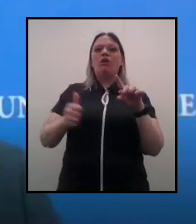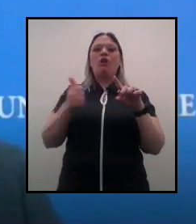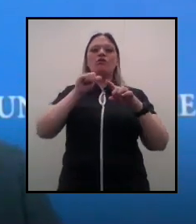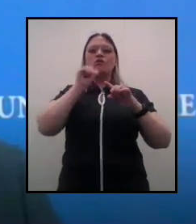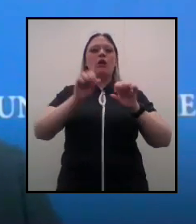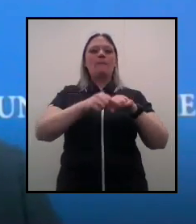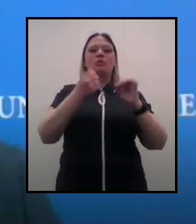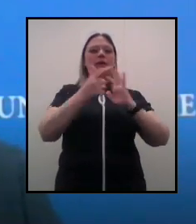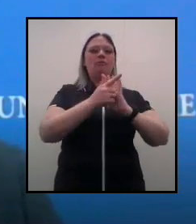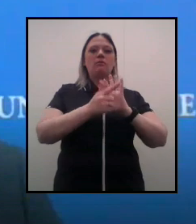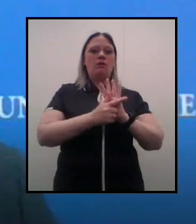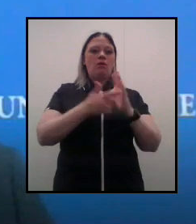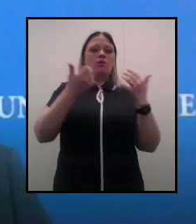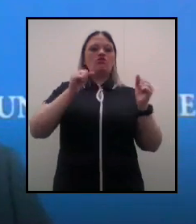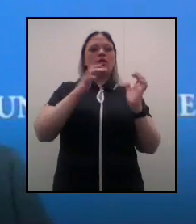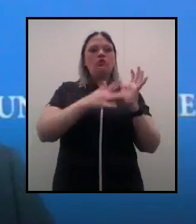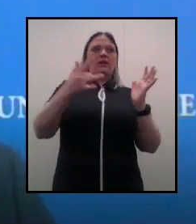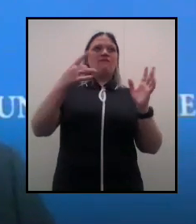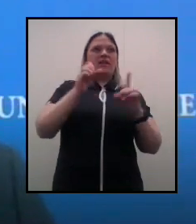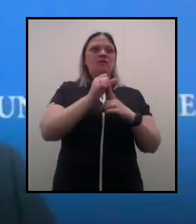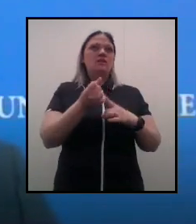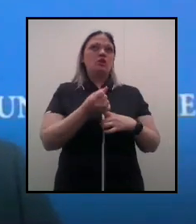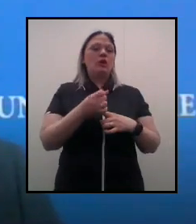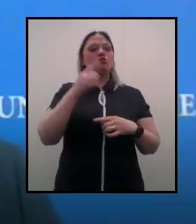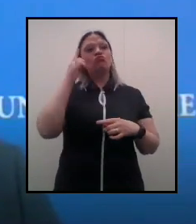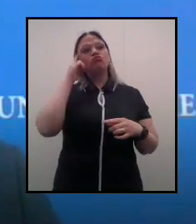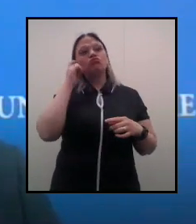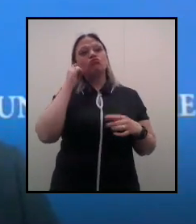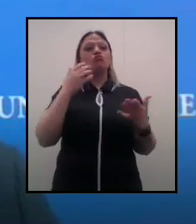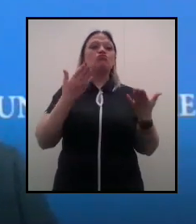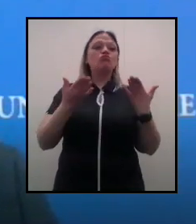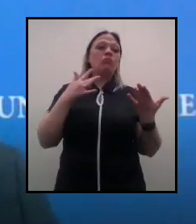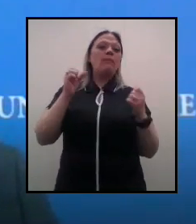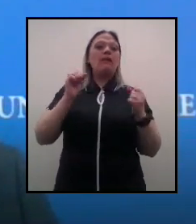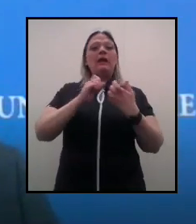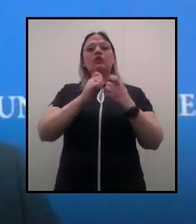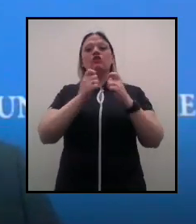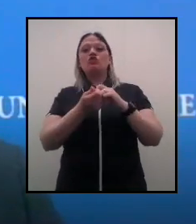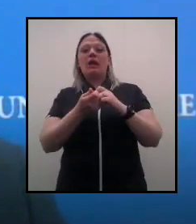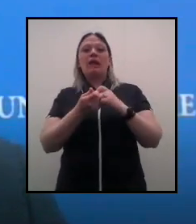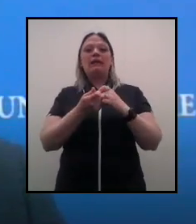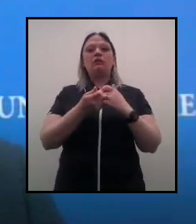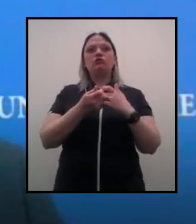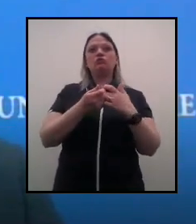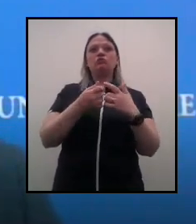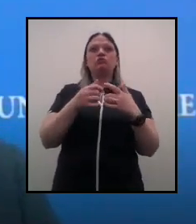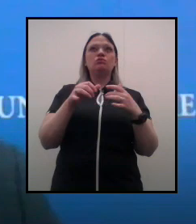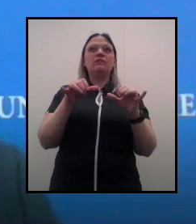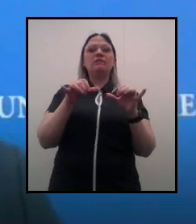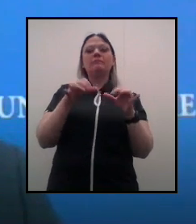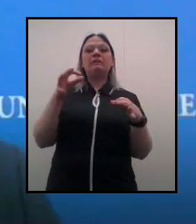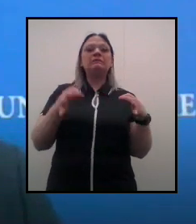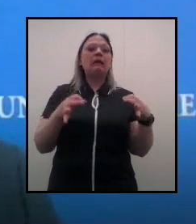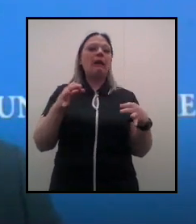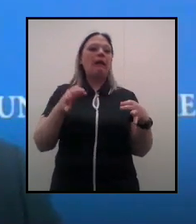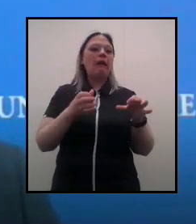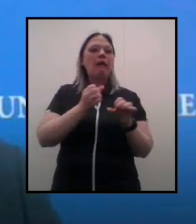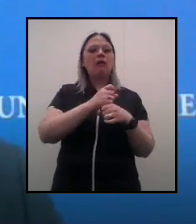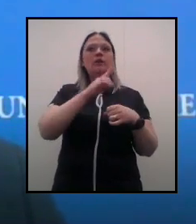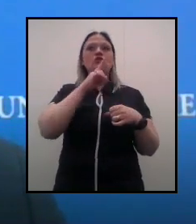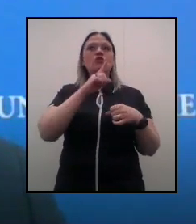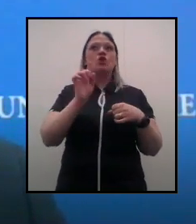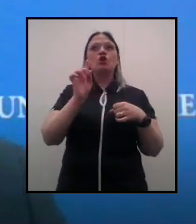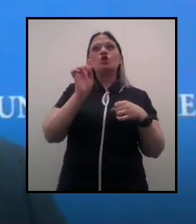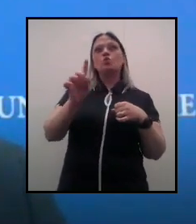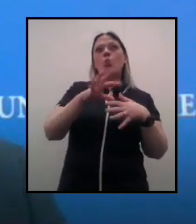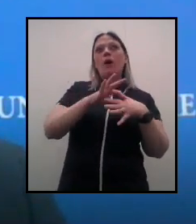law, trying to take advantage of a situation where they think, maybe I could change the scale and make it seem like it's giving a pound of